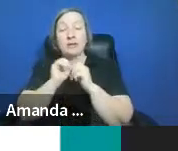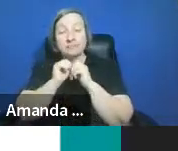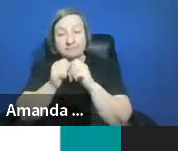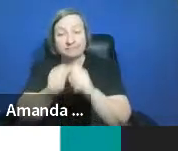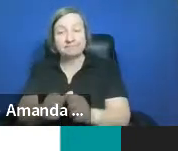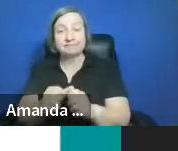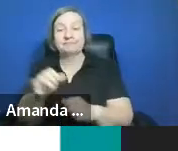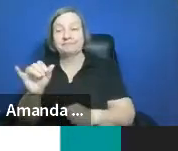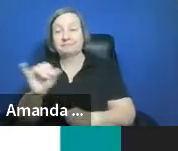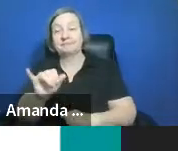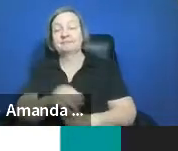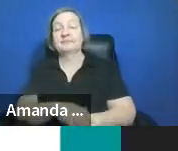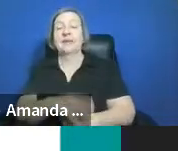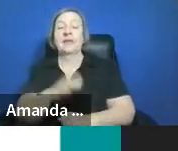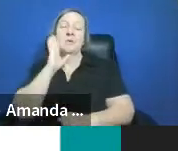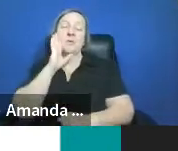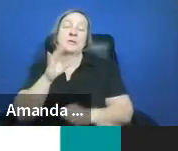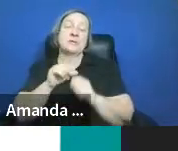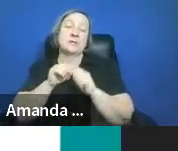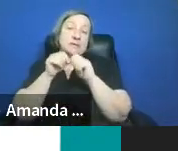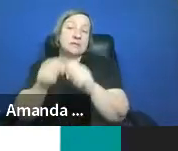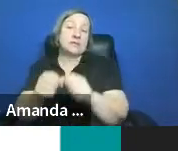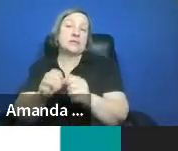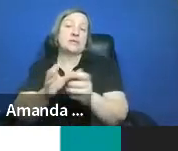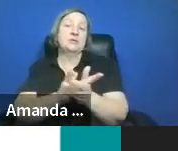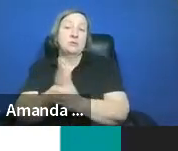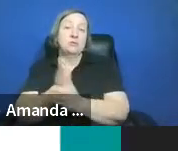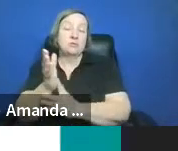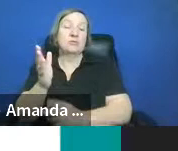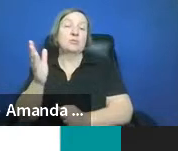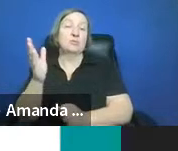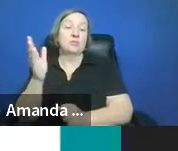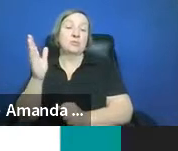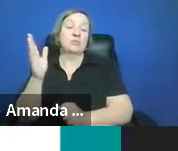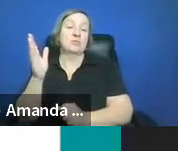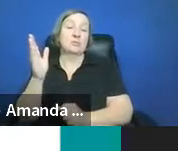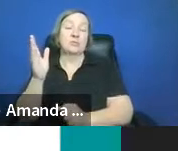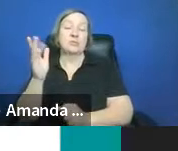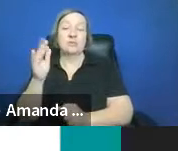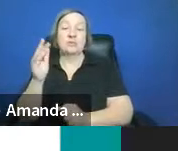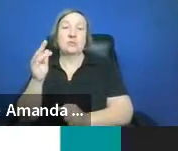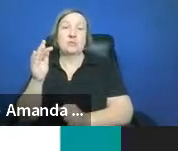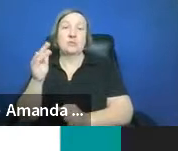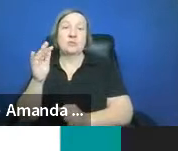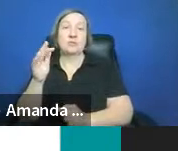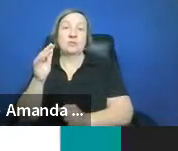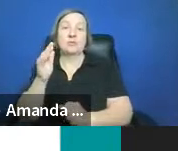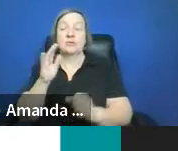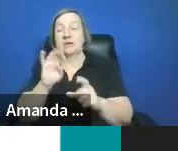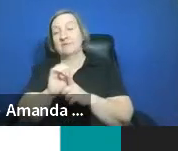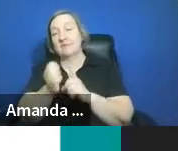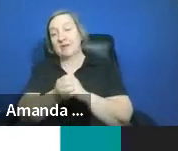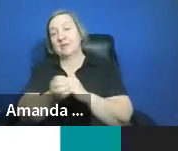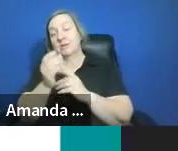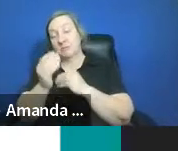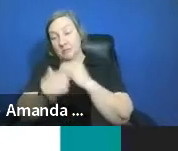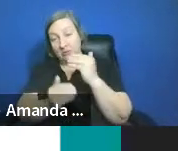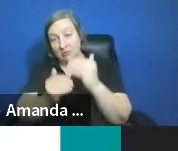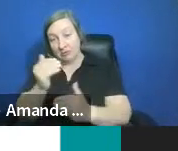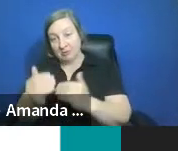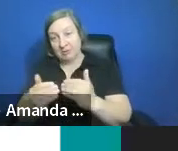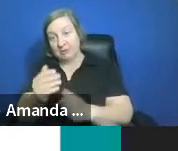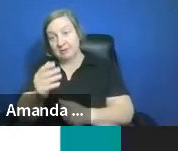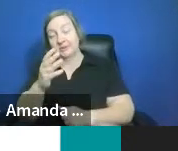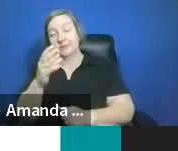as well, and we'll continue through the environmental process and then